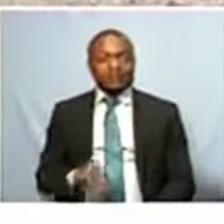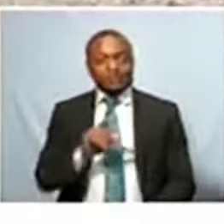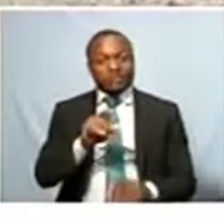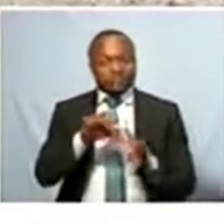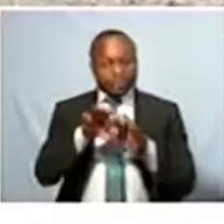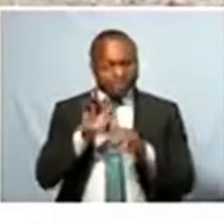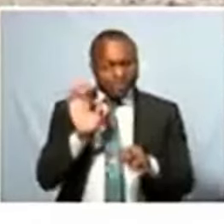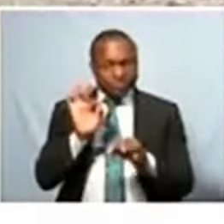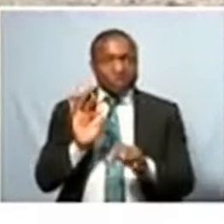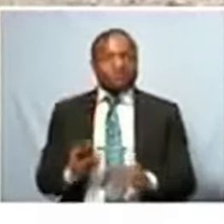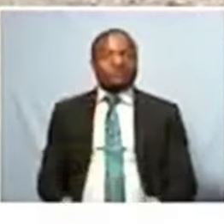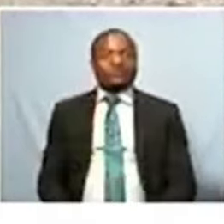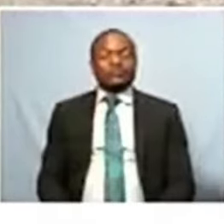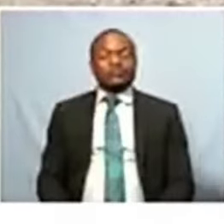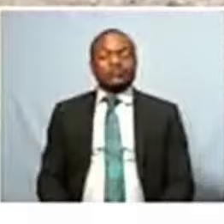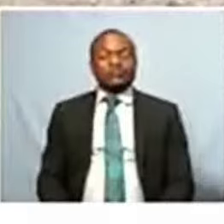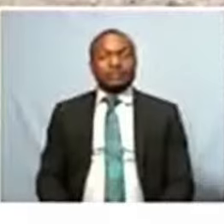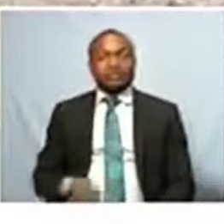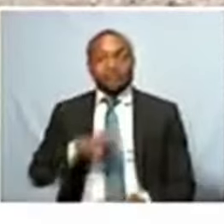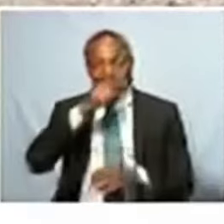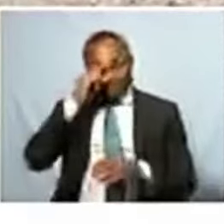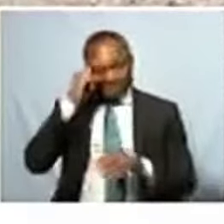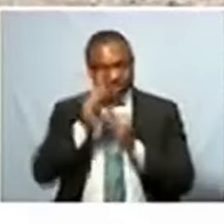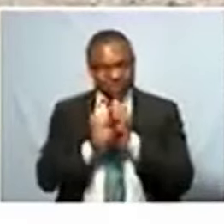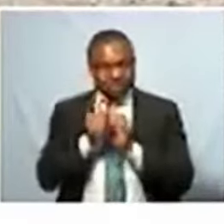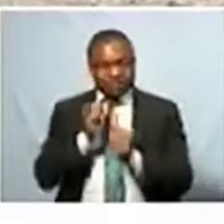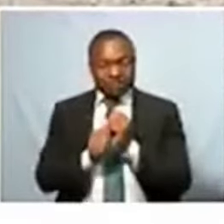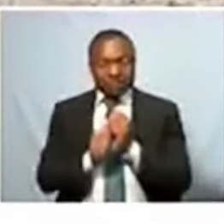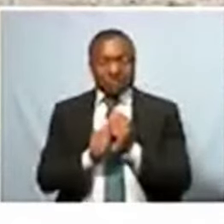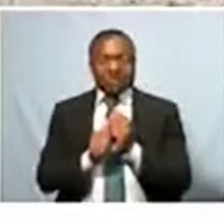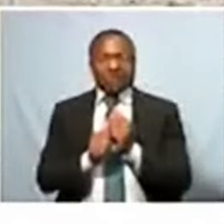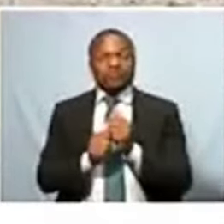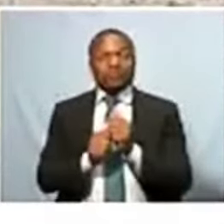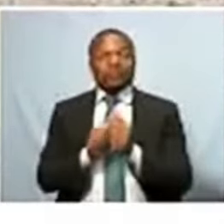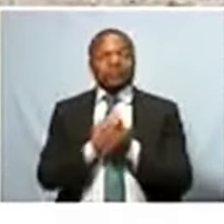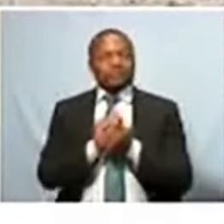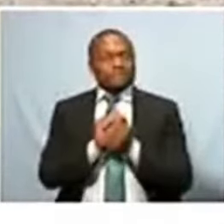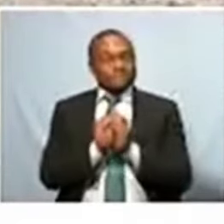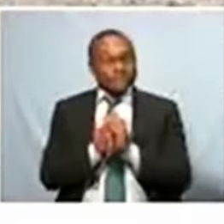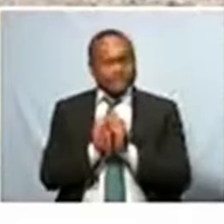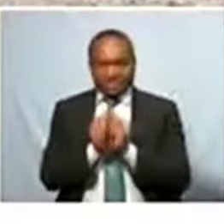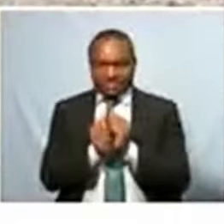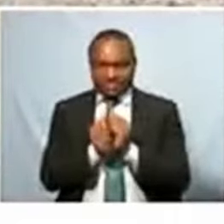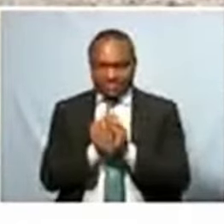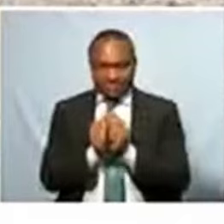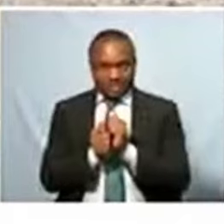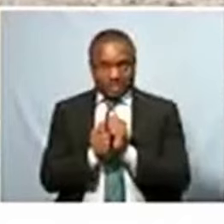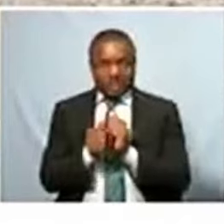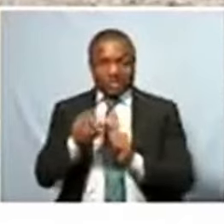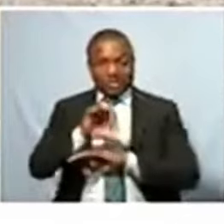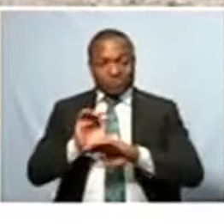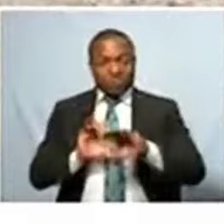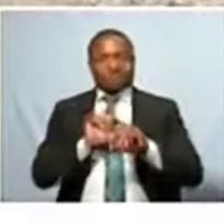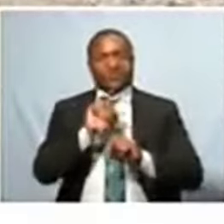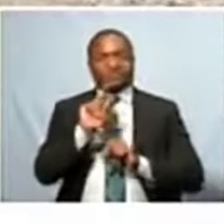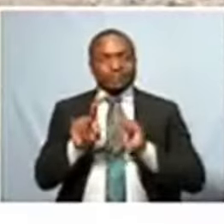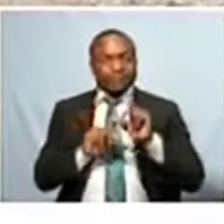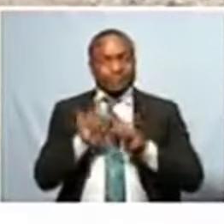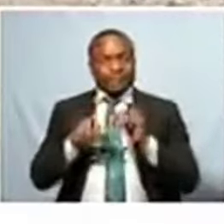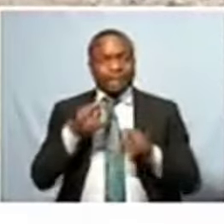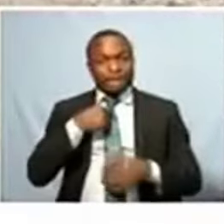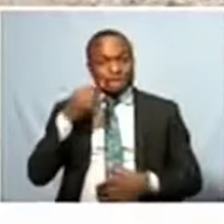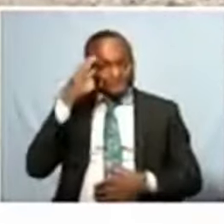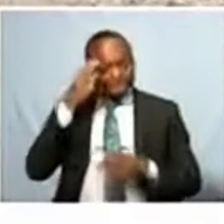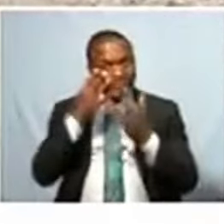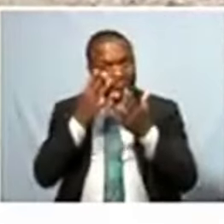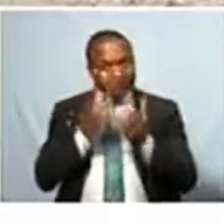that because of the friction that it causes among the people, because I know I want